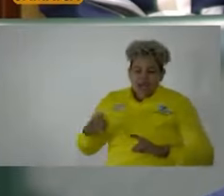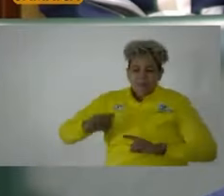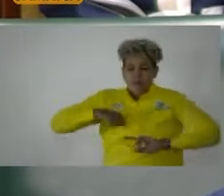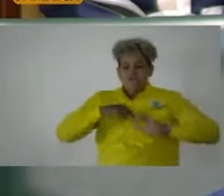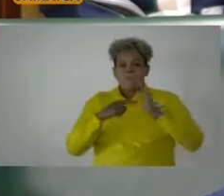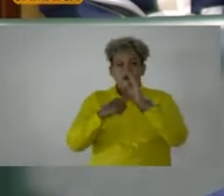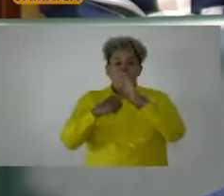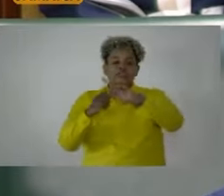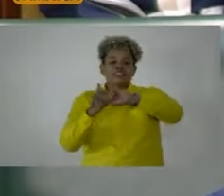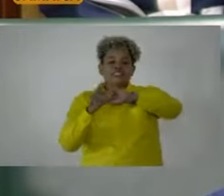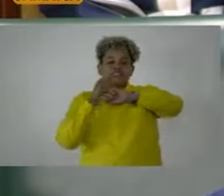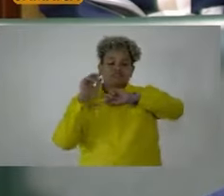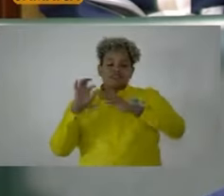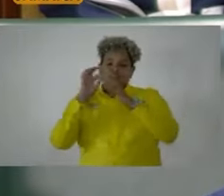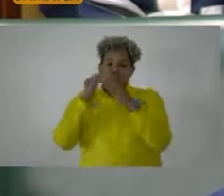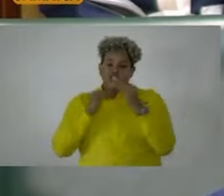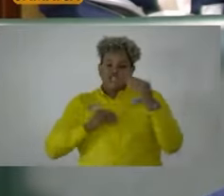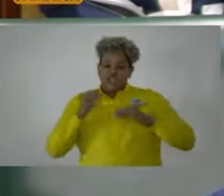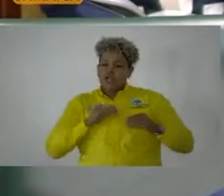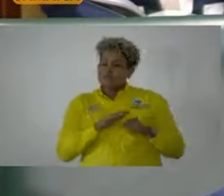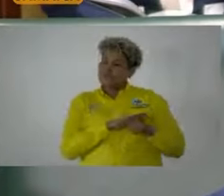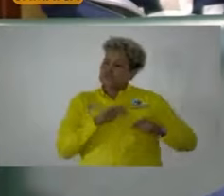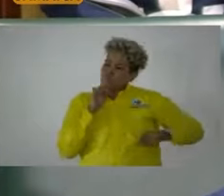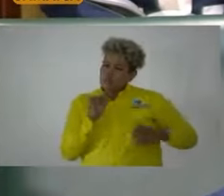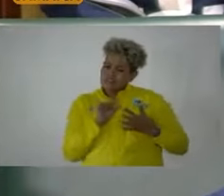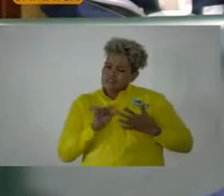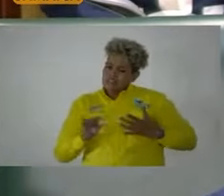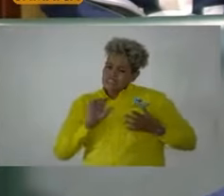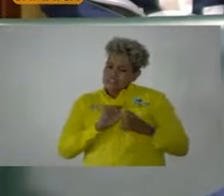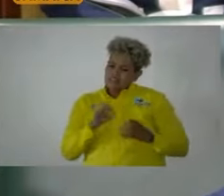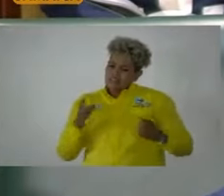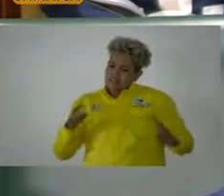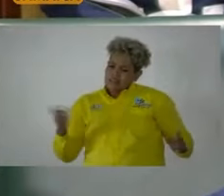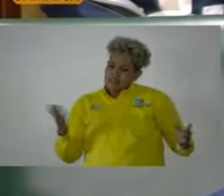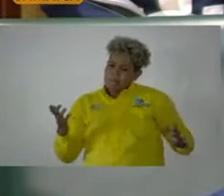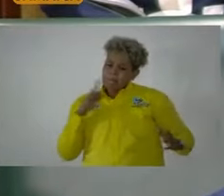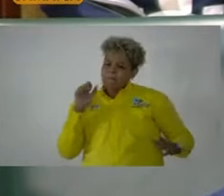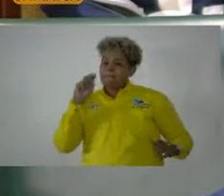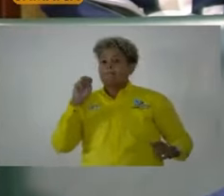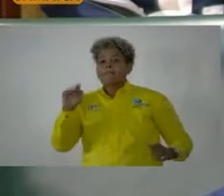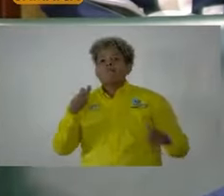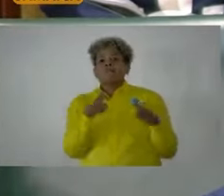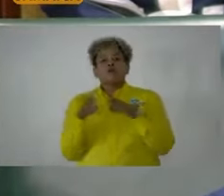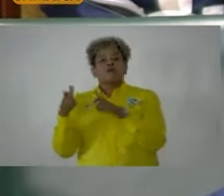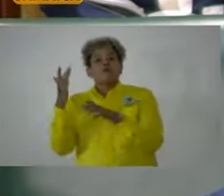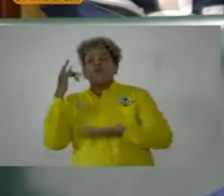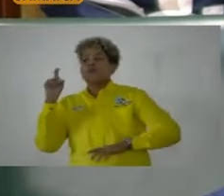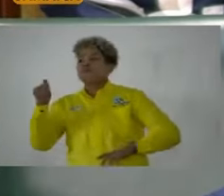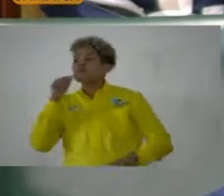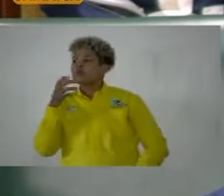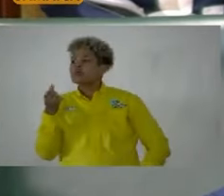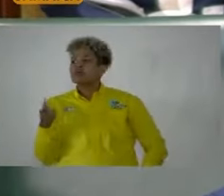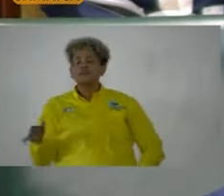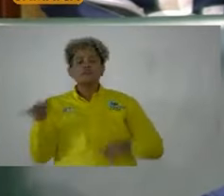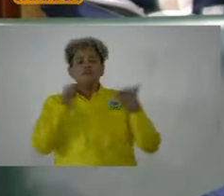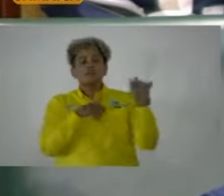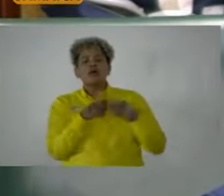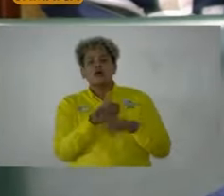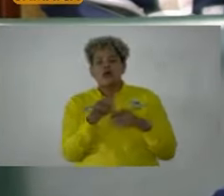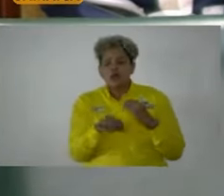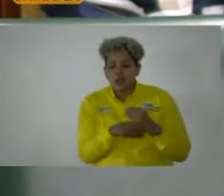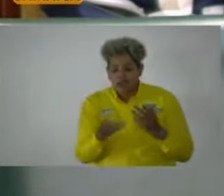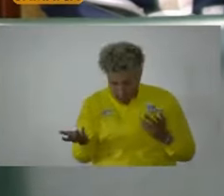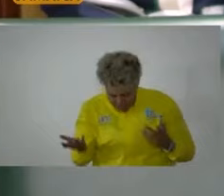model for special economic zones of incentives. What about the SME sector? Why shouldn't they get a similar